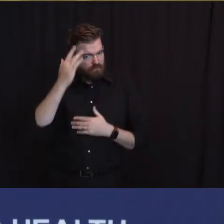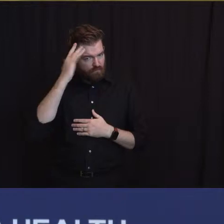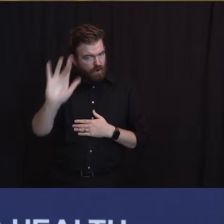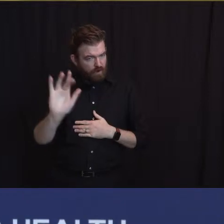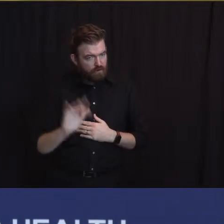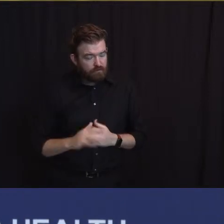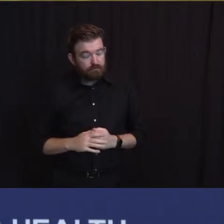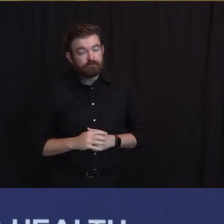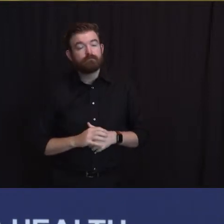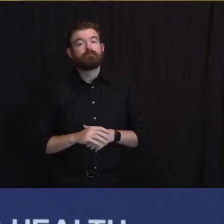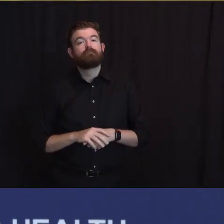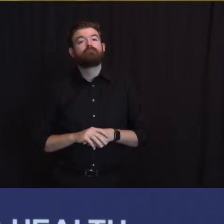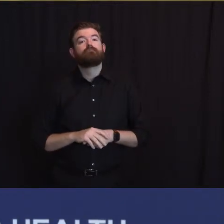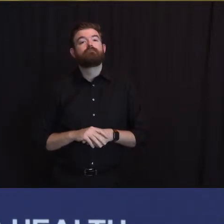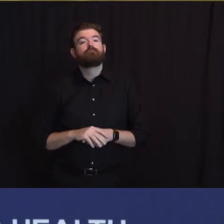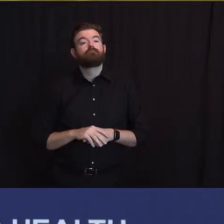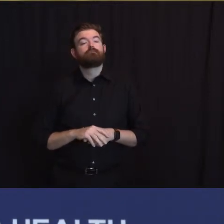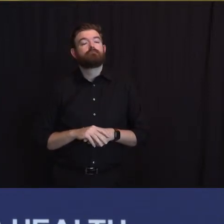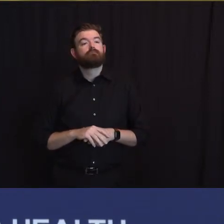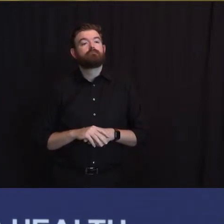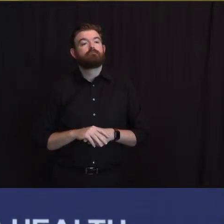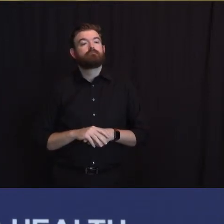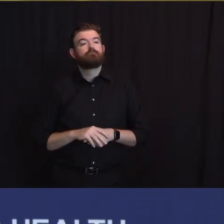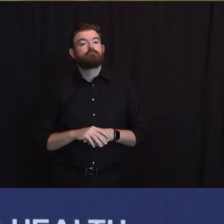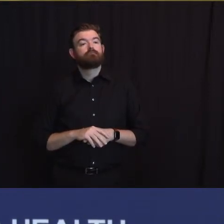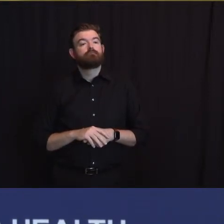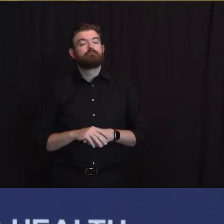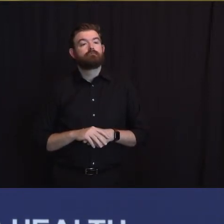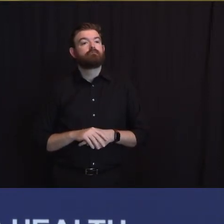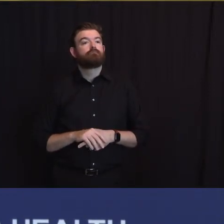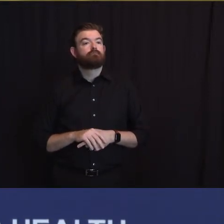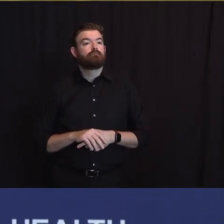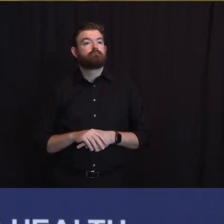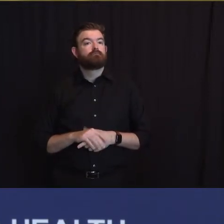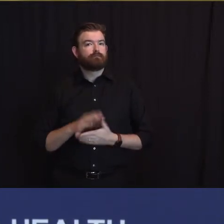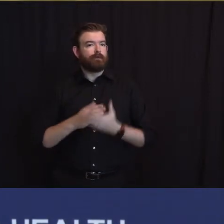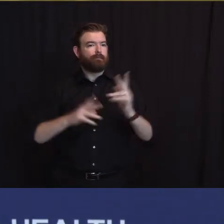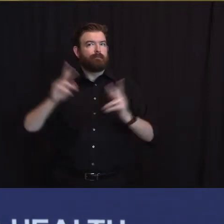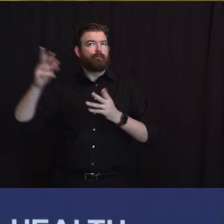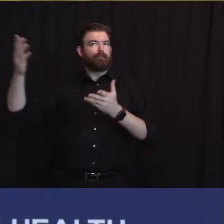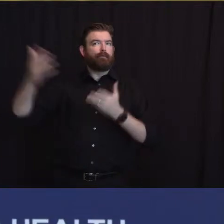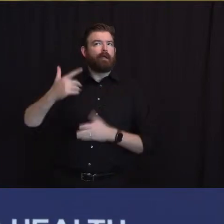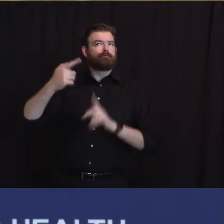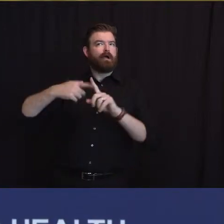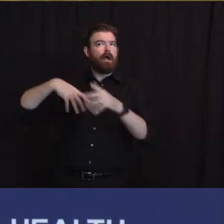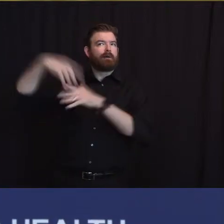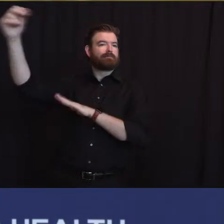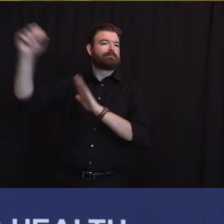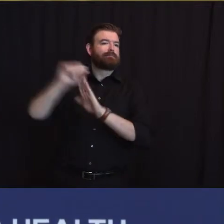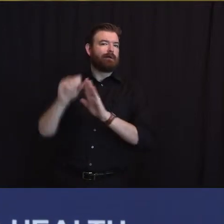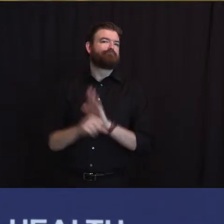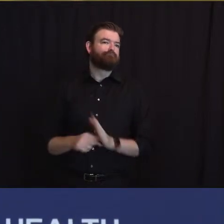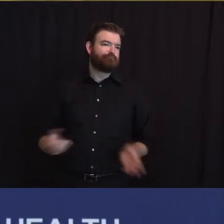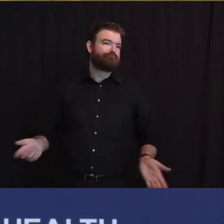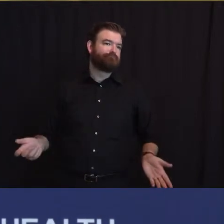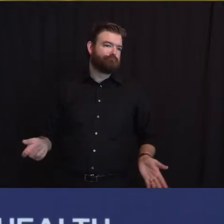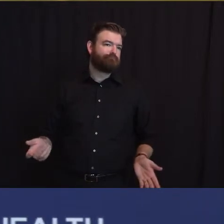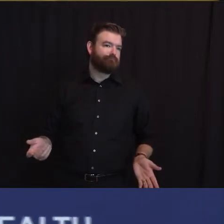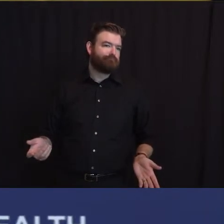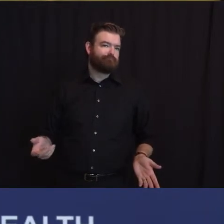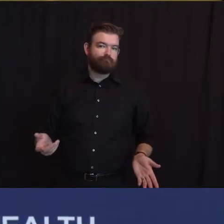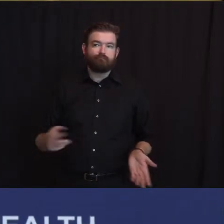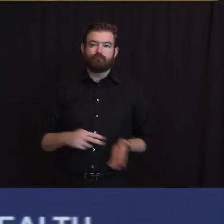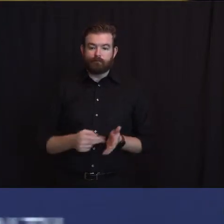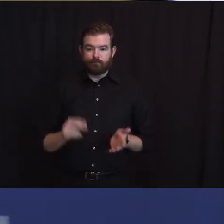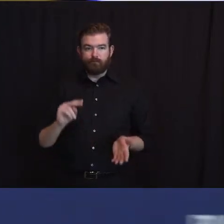invariably is the case, that there are guns that came in illegally from out of state, we need federal legislation. I would just add, beyond the legislation,